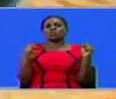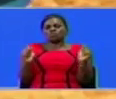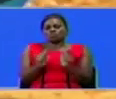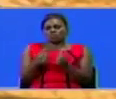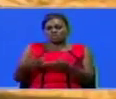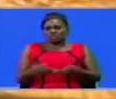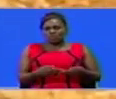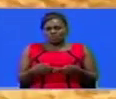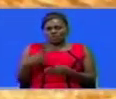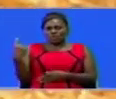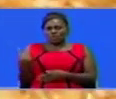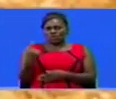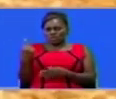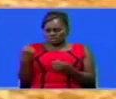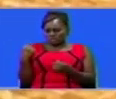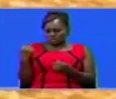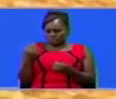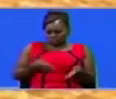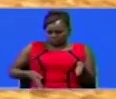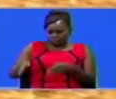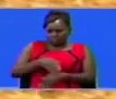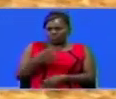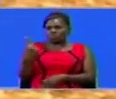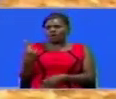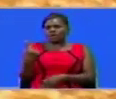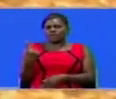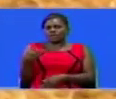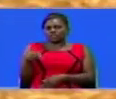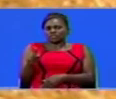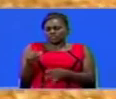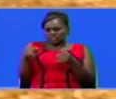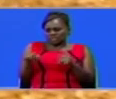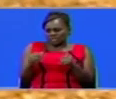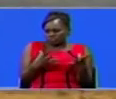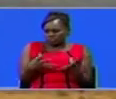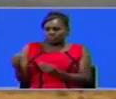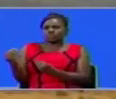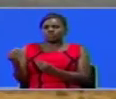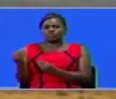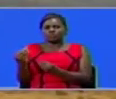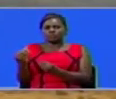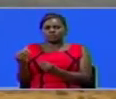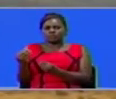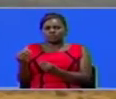infant. The only garment for the baby is a piece of cloth she managed to escape with.